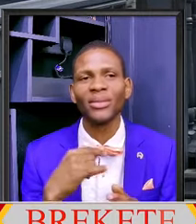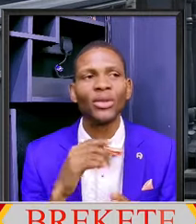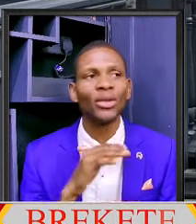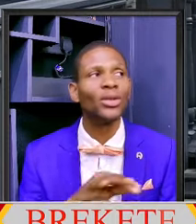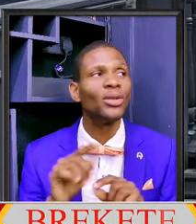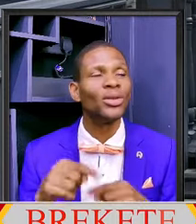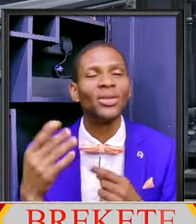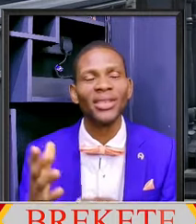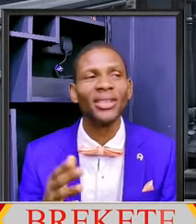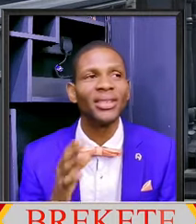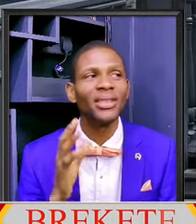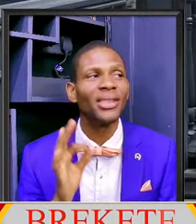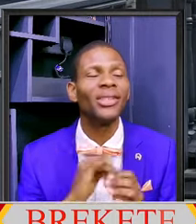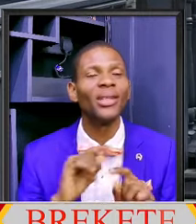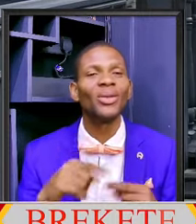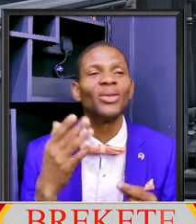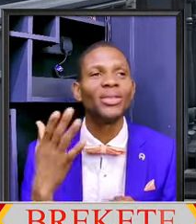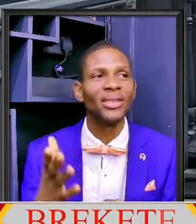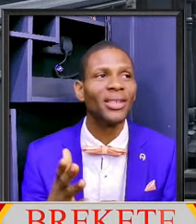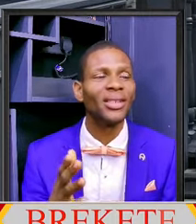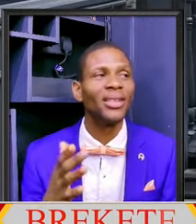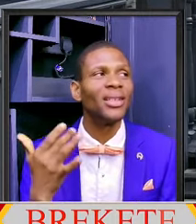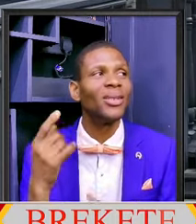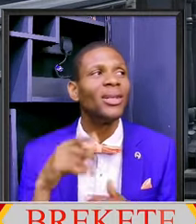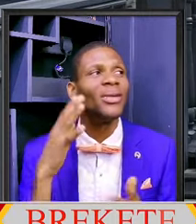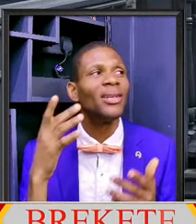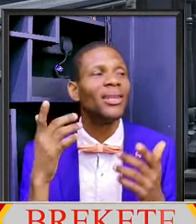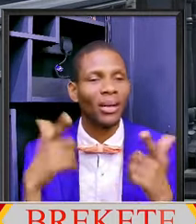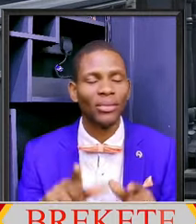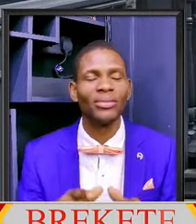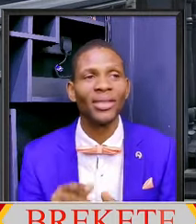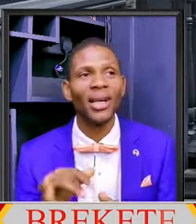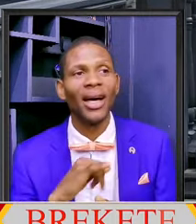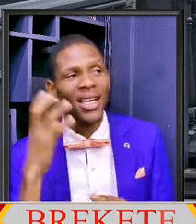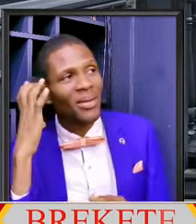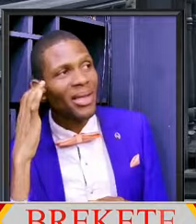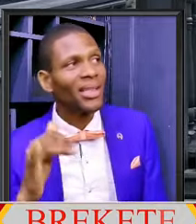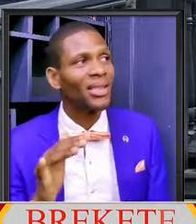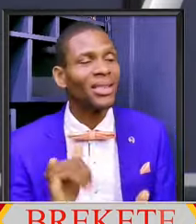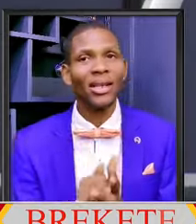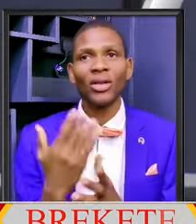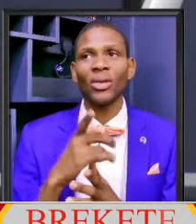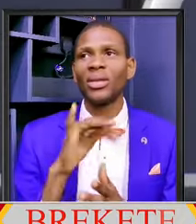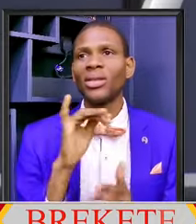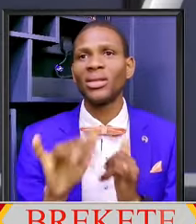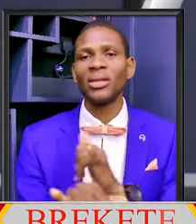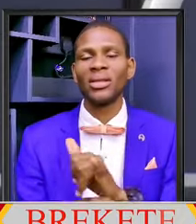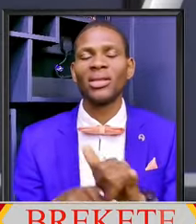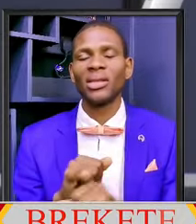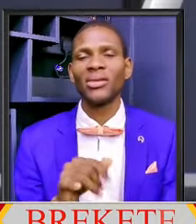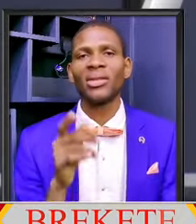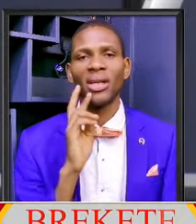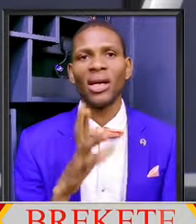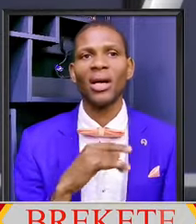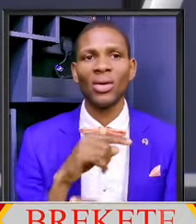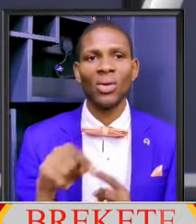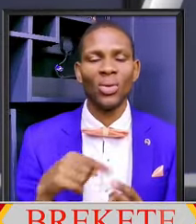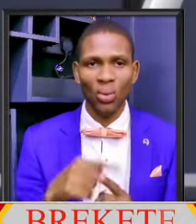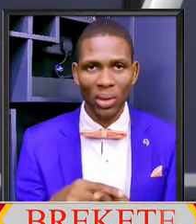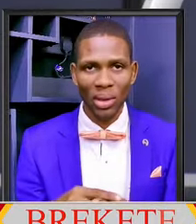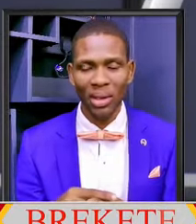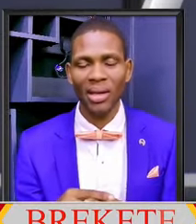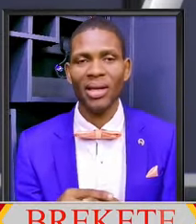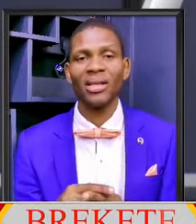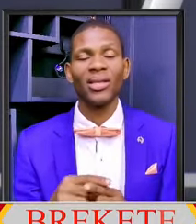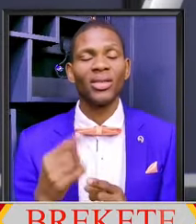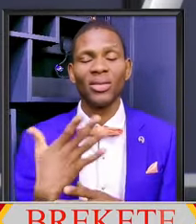If I go there, what thing will happen? I'm suspecting that somebody is deceiving her. And when Yawa go gas, now